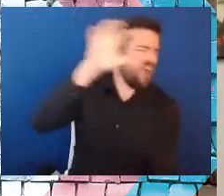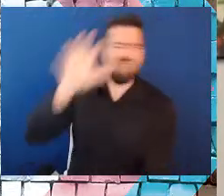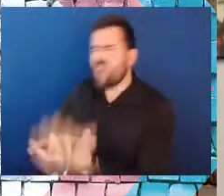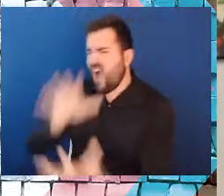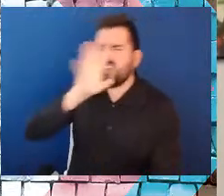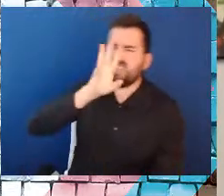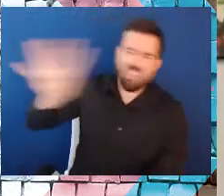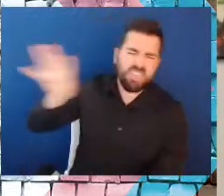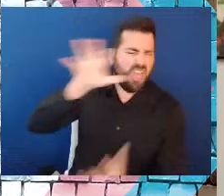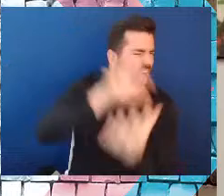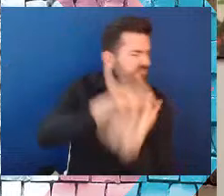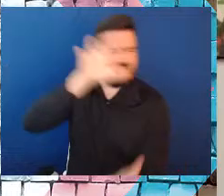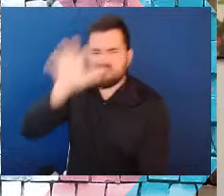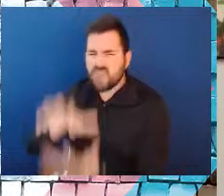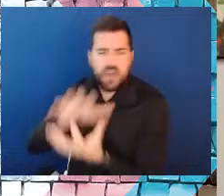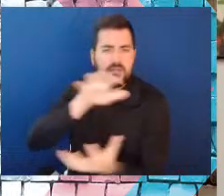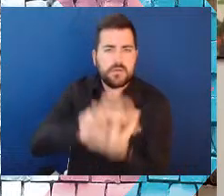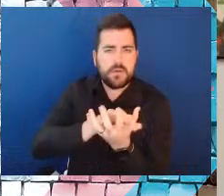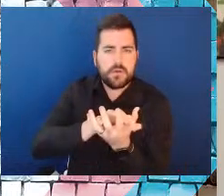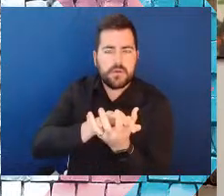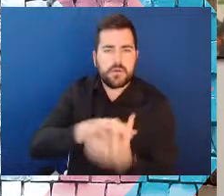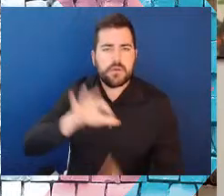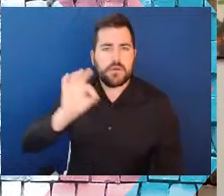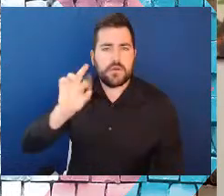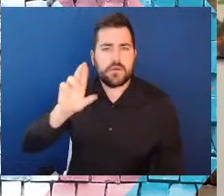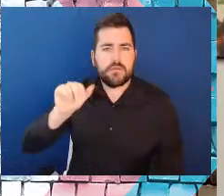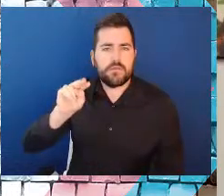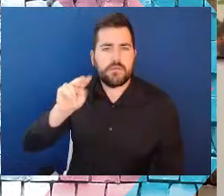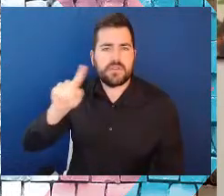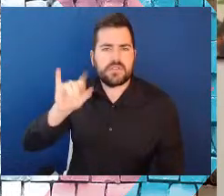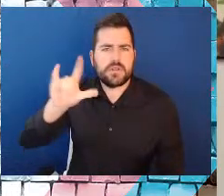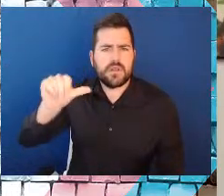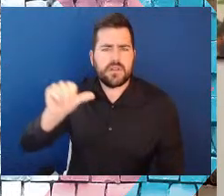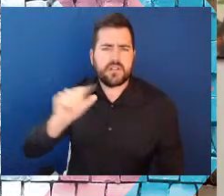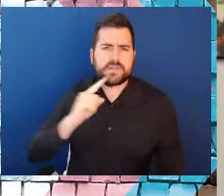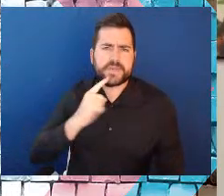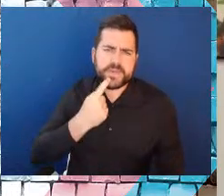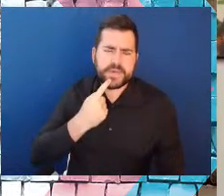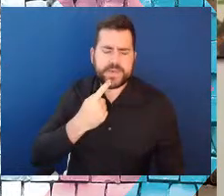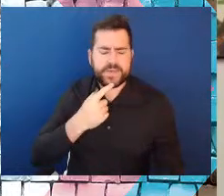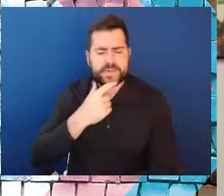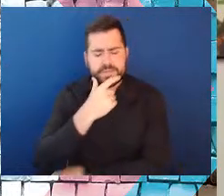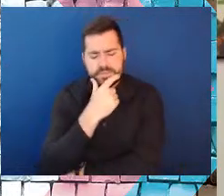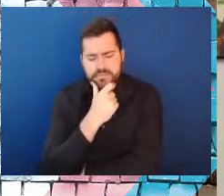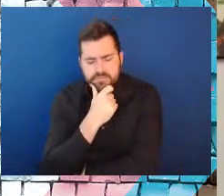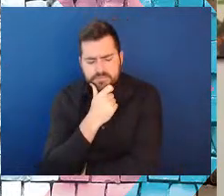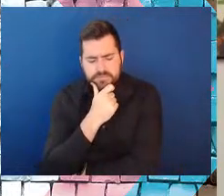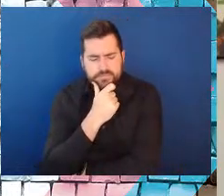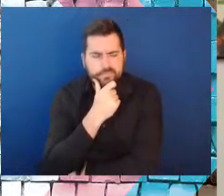Fringezilla got very, very disappointed and walked off.